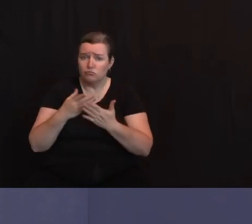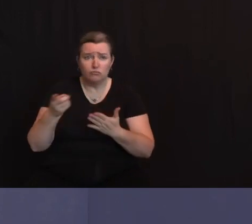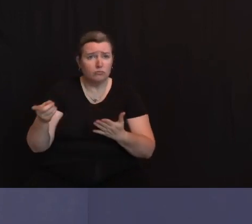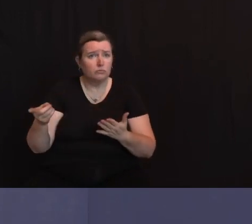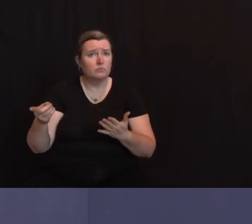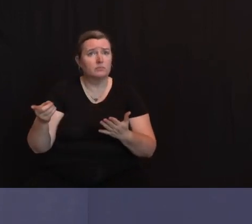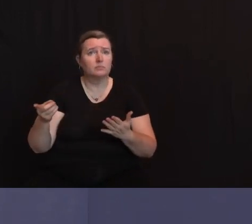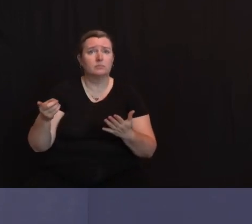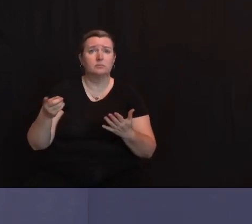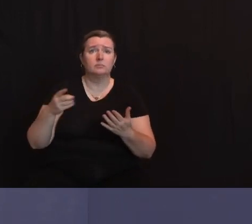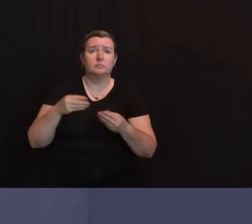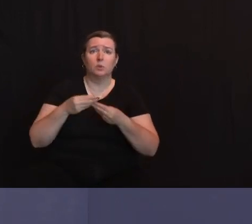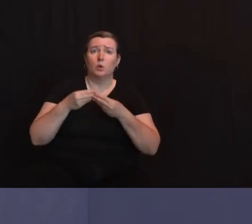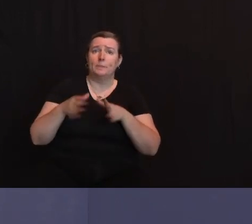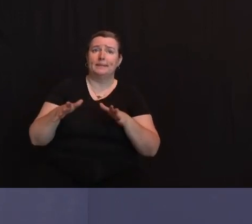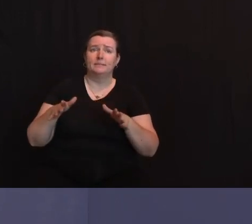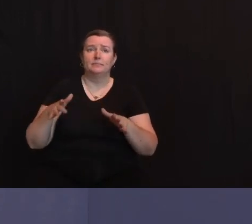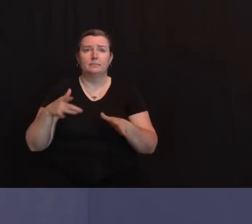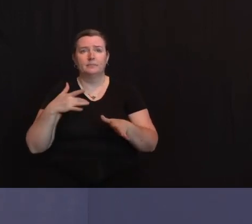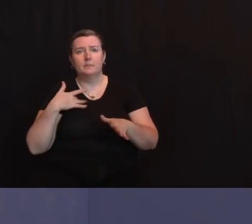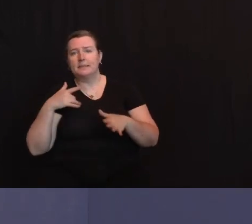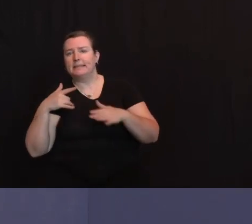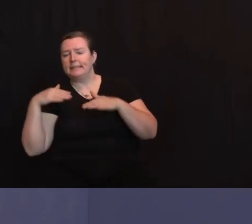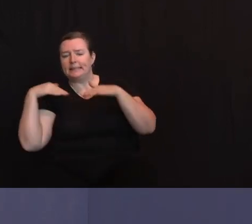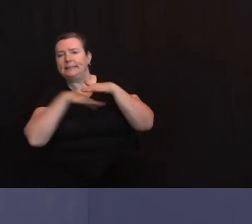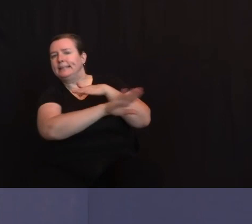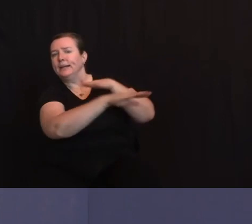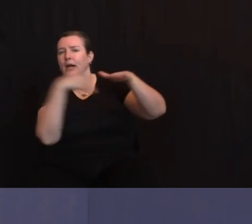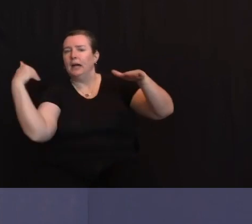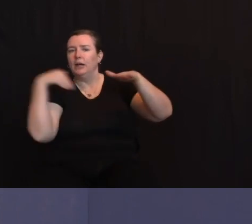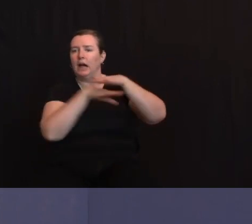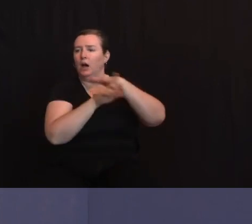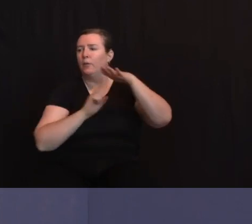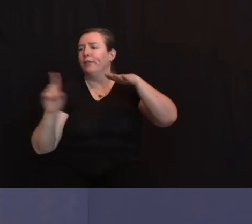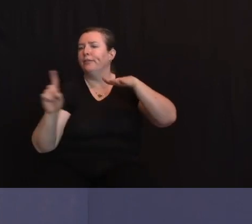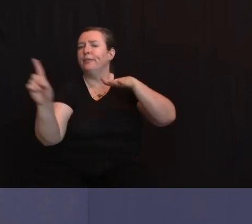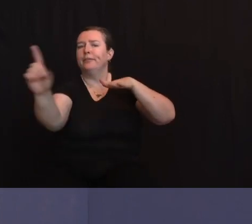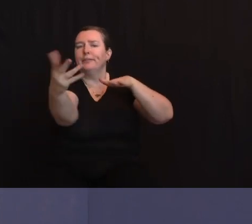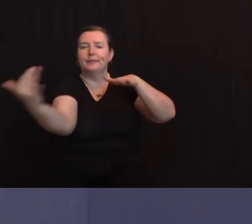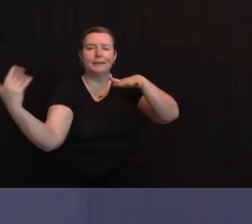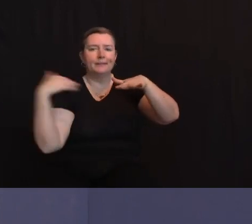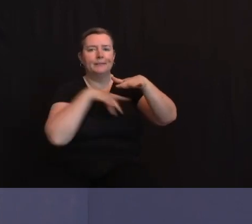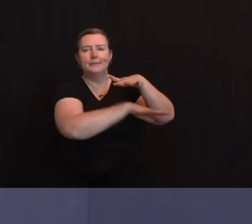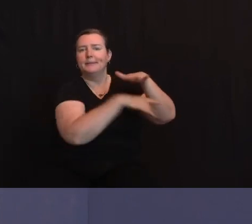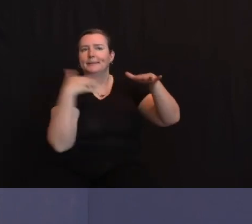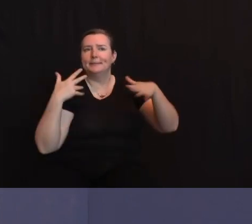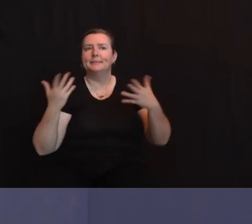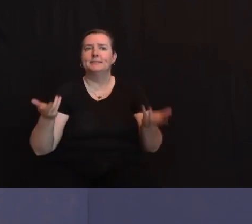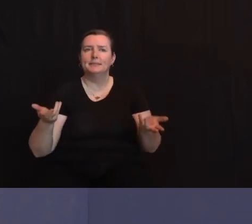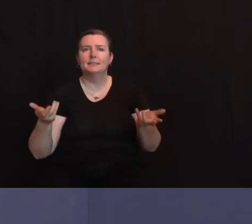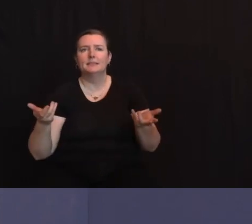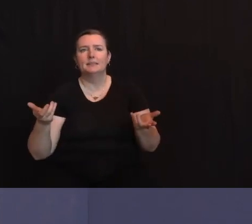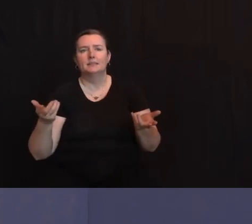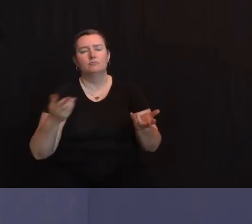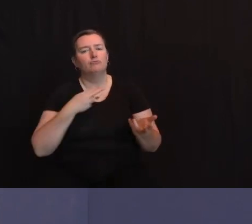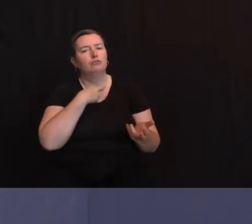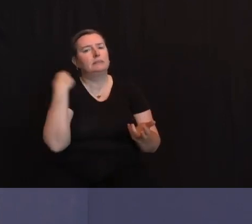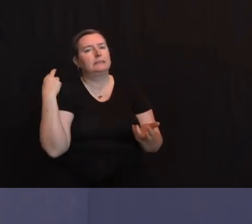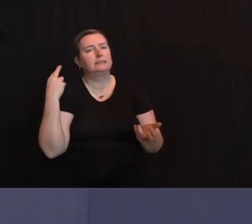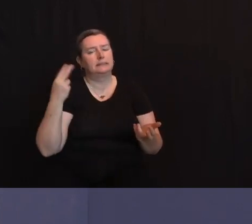of that population, and they are population at risk. So every day we're doing something to try